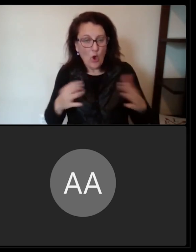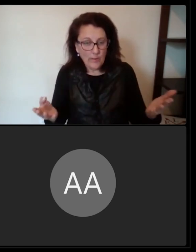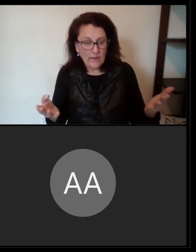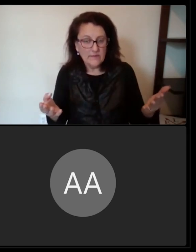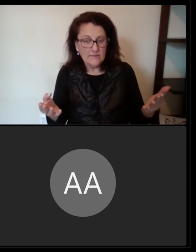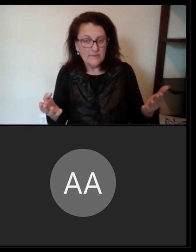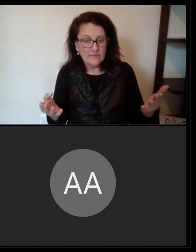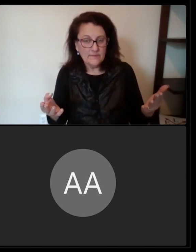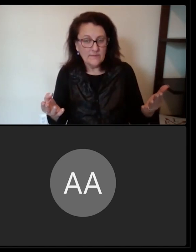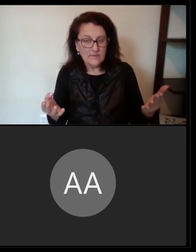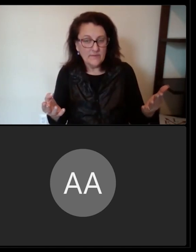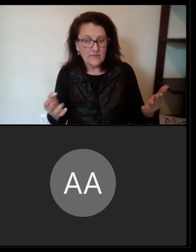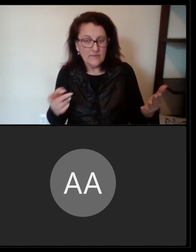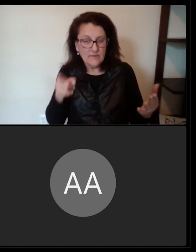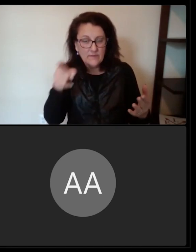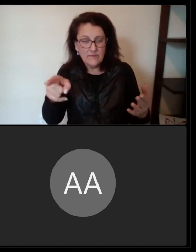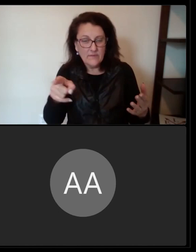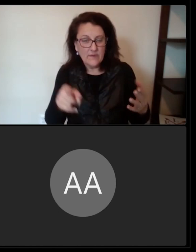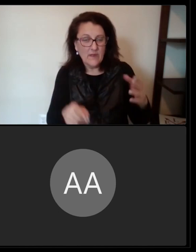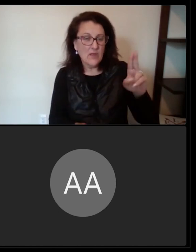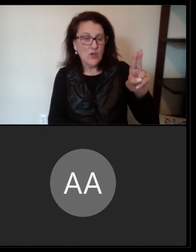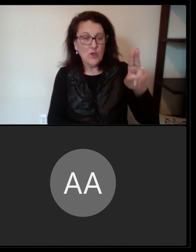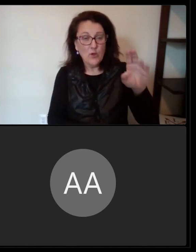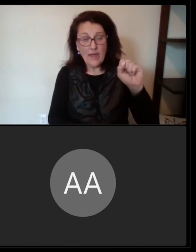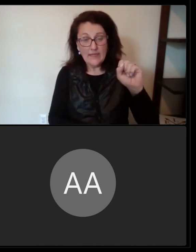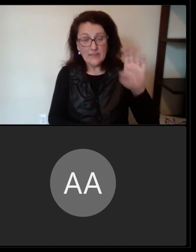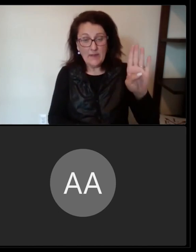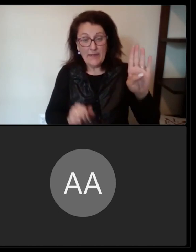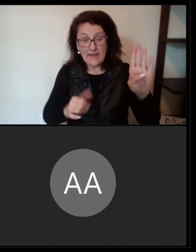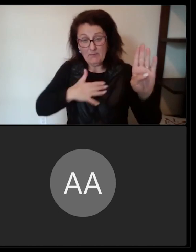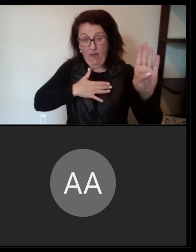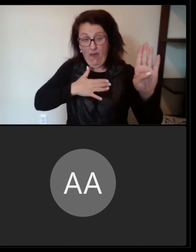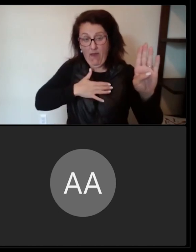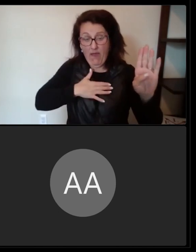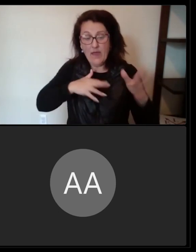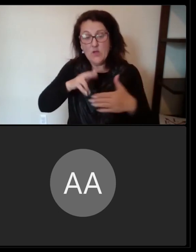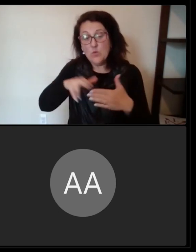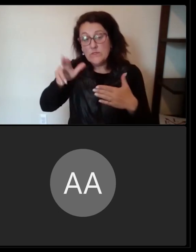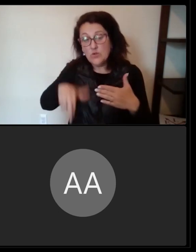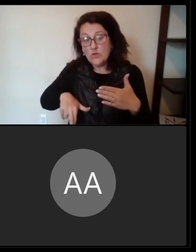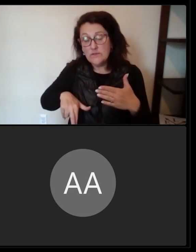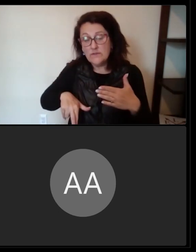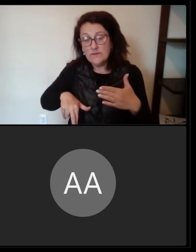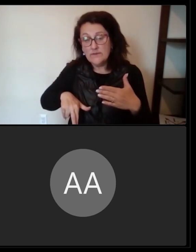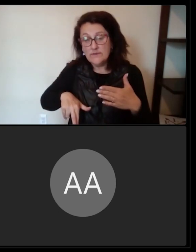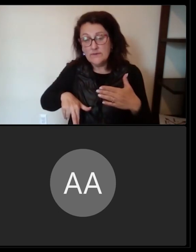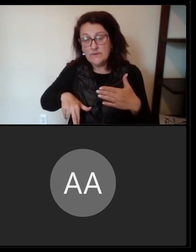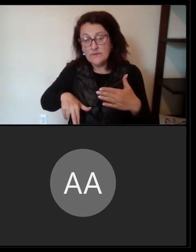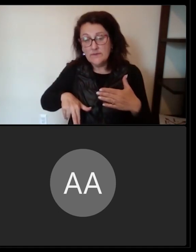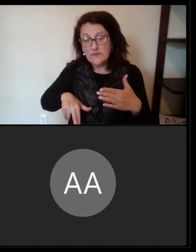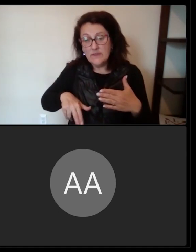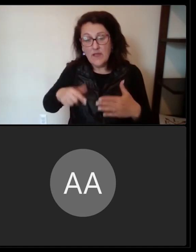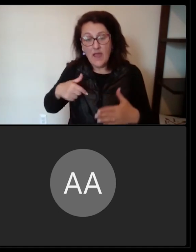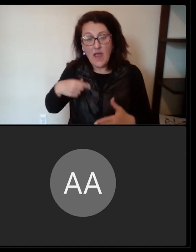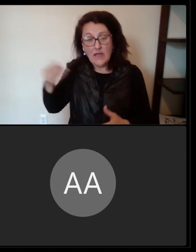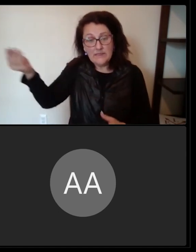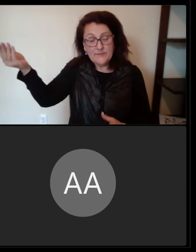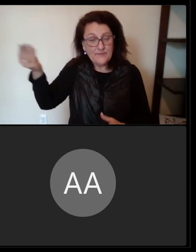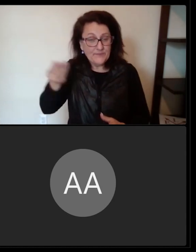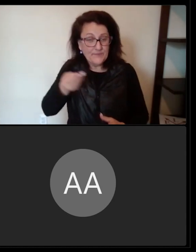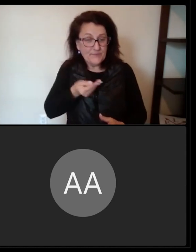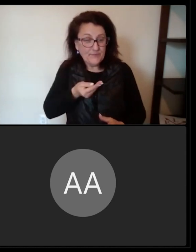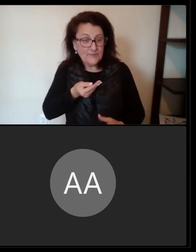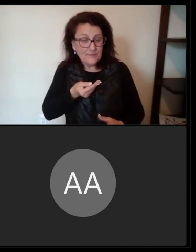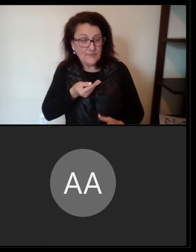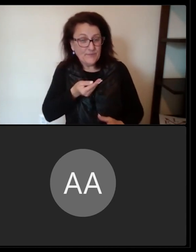And here I have my USB drive, and that's my result. So I am going to take my USB drive. I'm going to return it to either